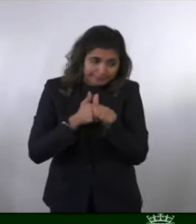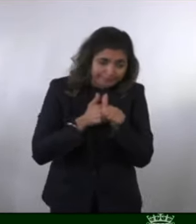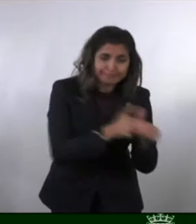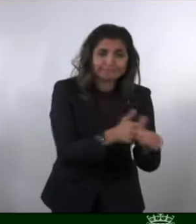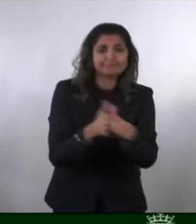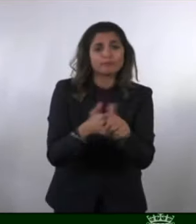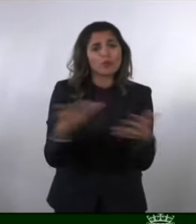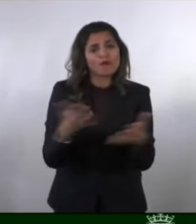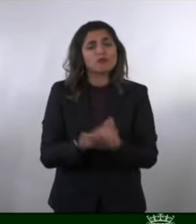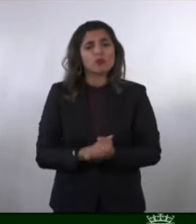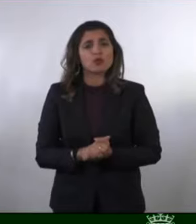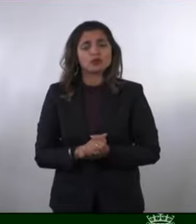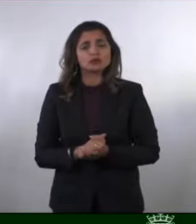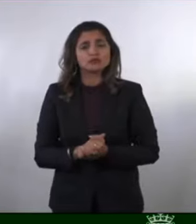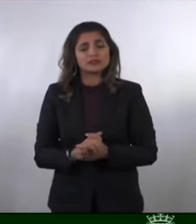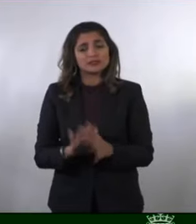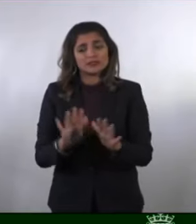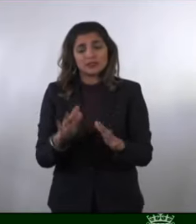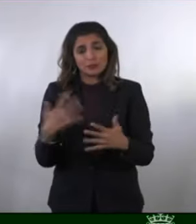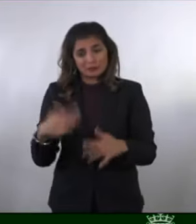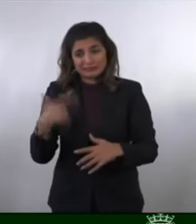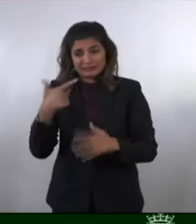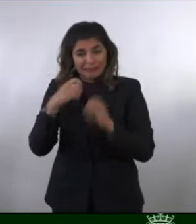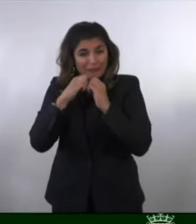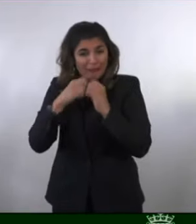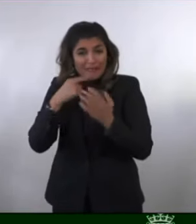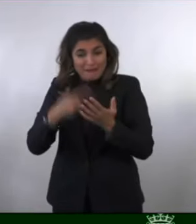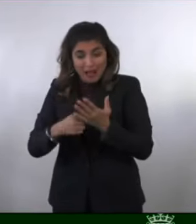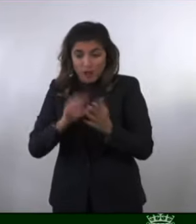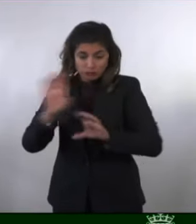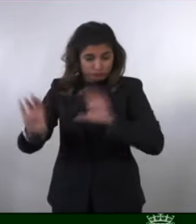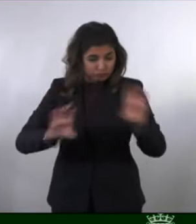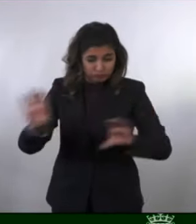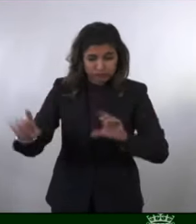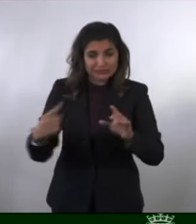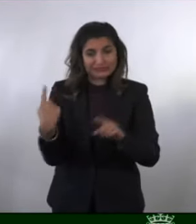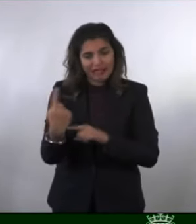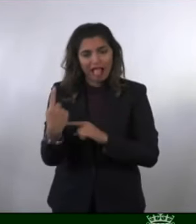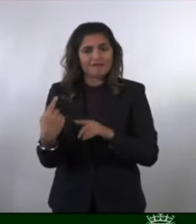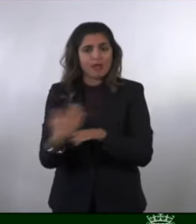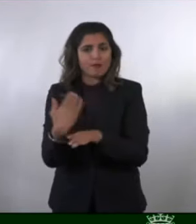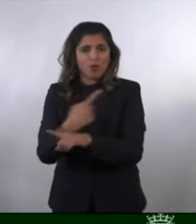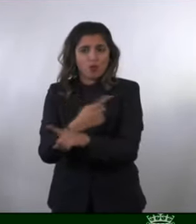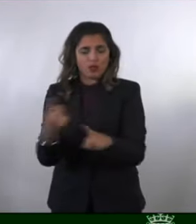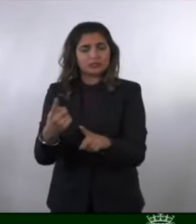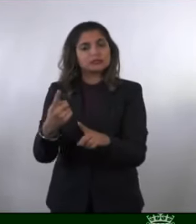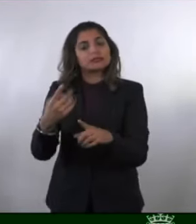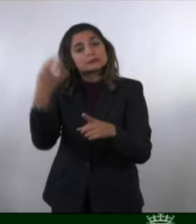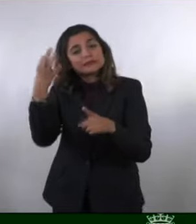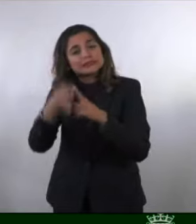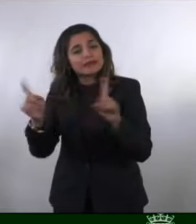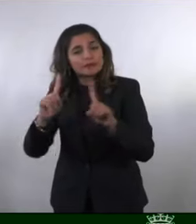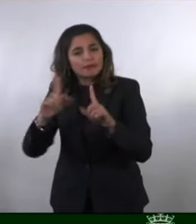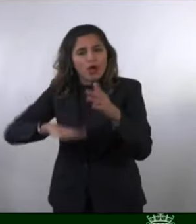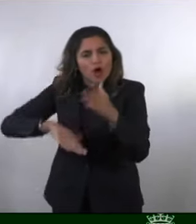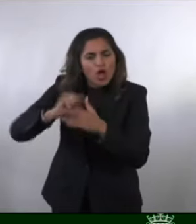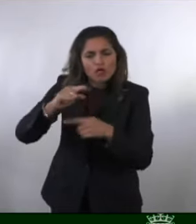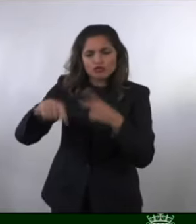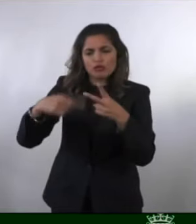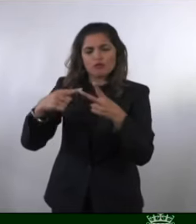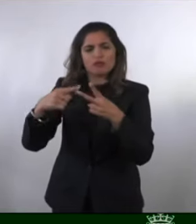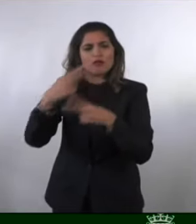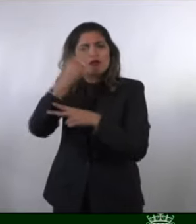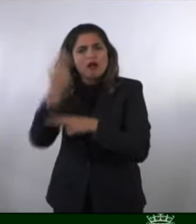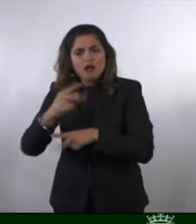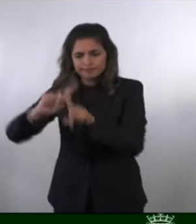so far, I think more now, to support the self-employed. Those that, particularly in the artistic, cultural sectors, are beneficiaries of